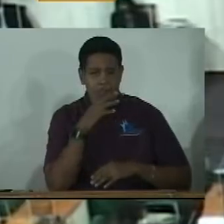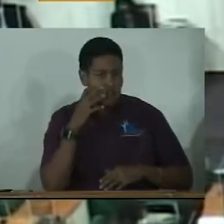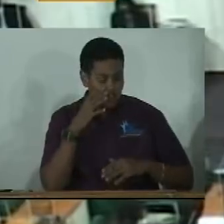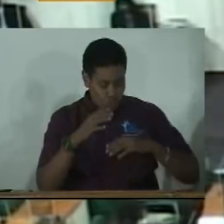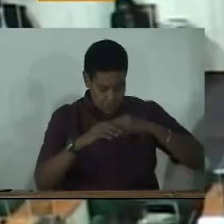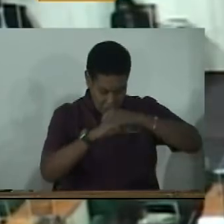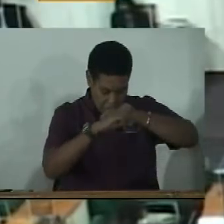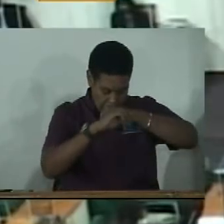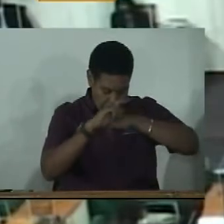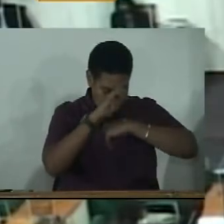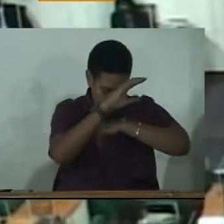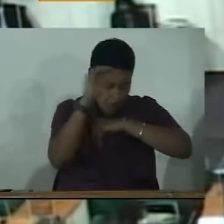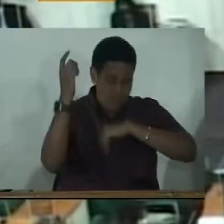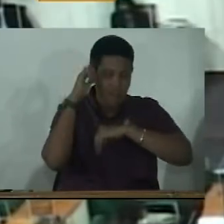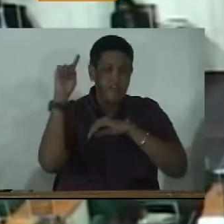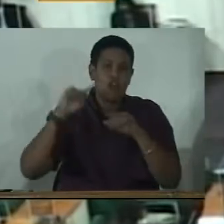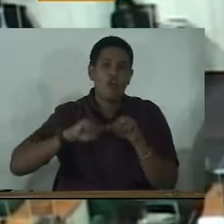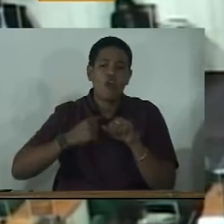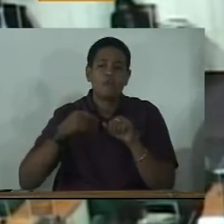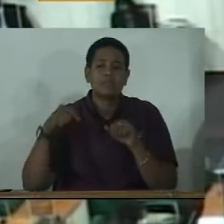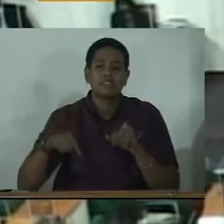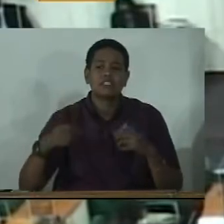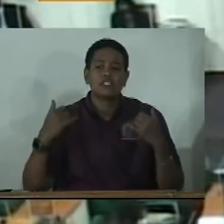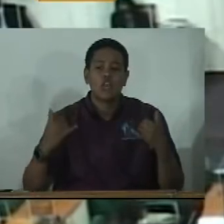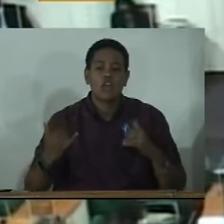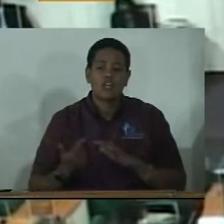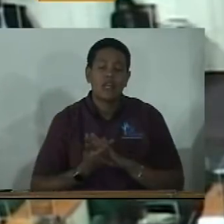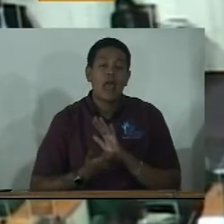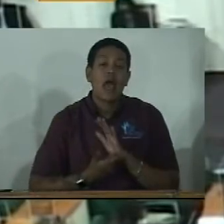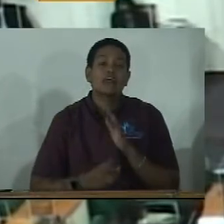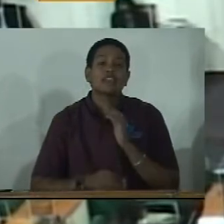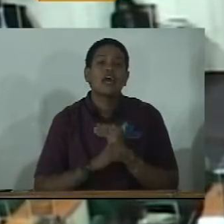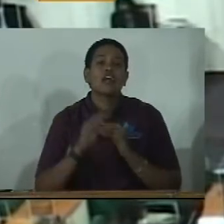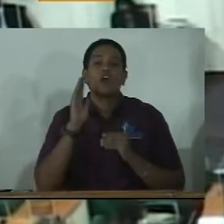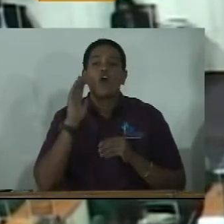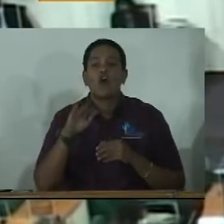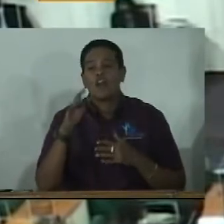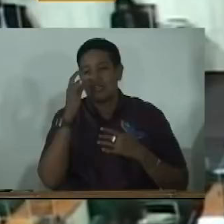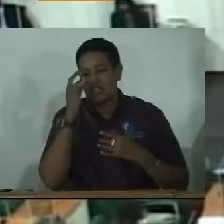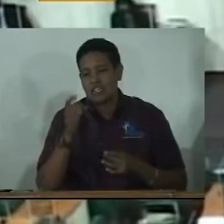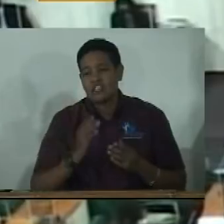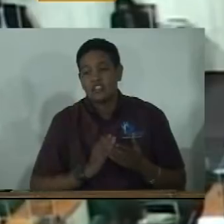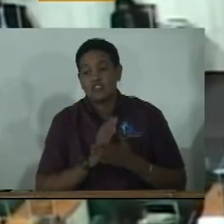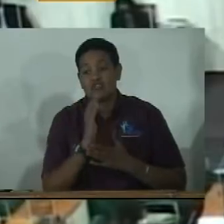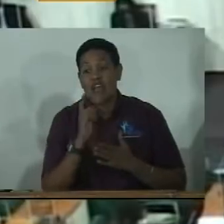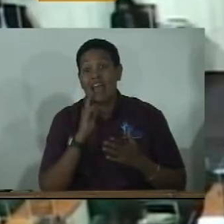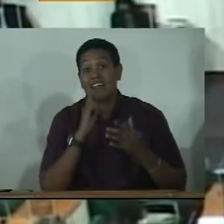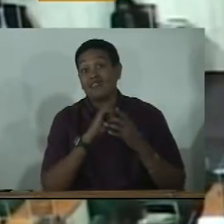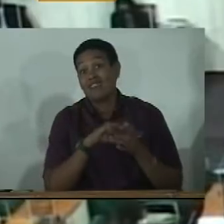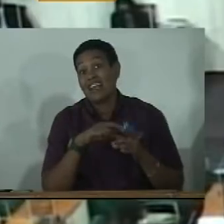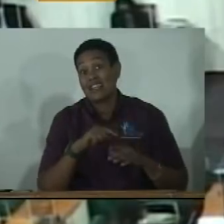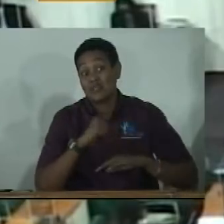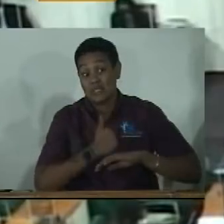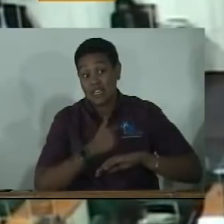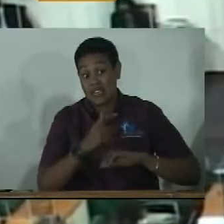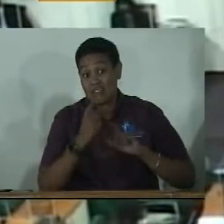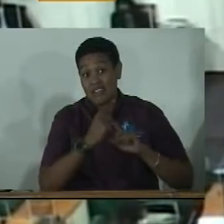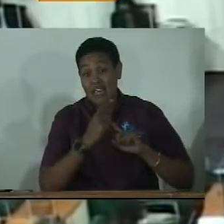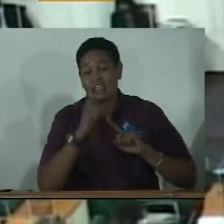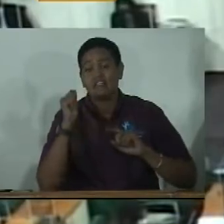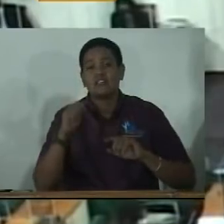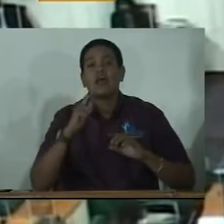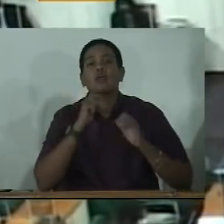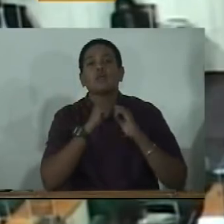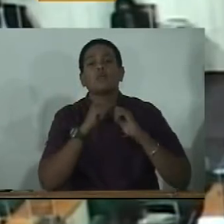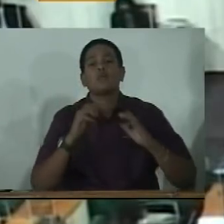the commencement of this current Act, and all interest, rights, and easements relating to the said property shall, without